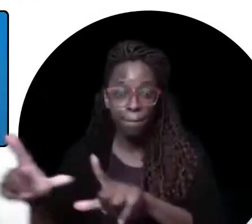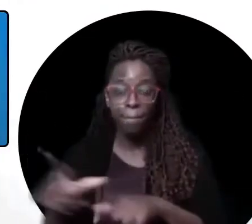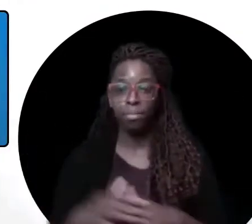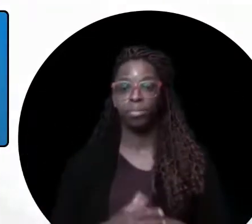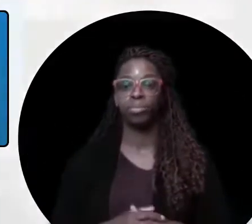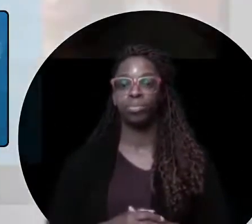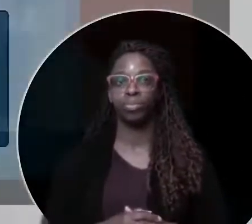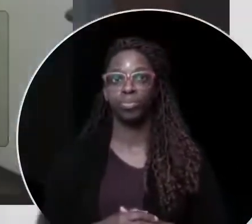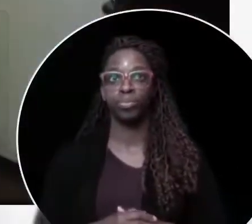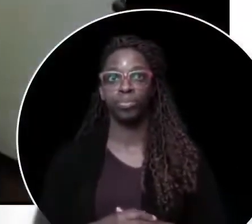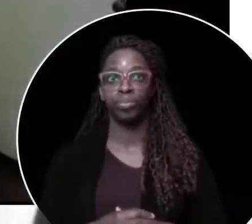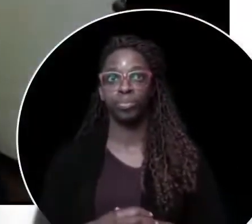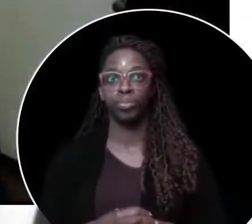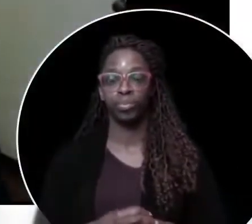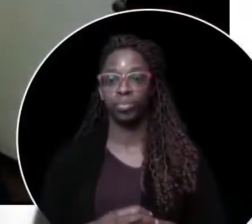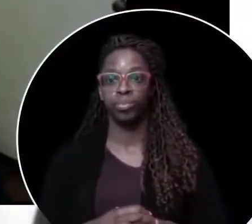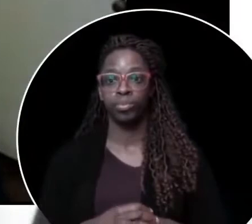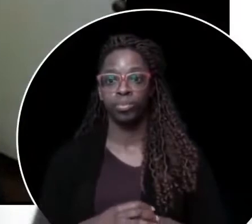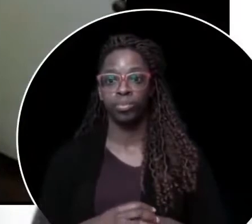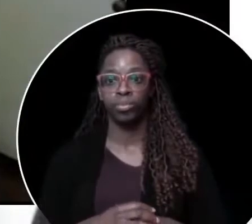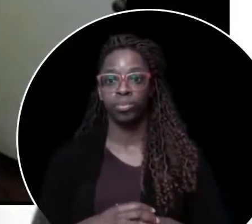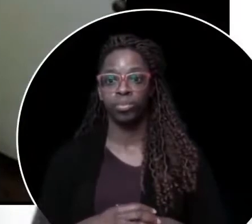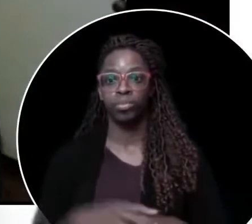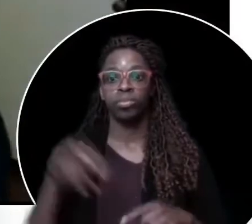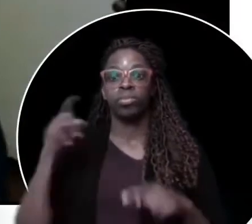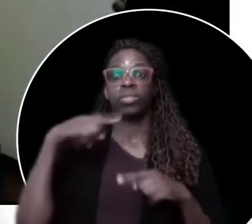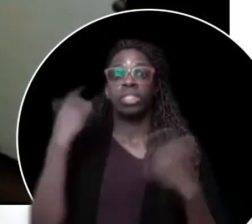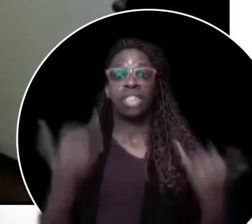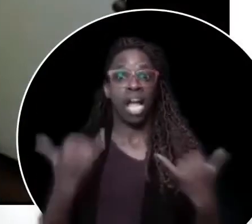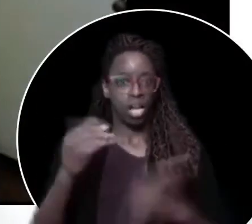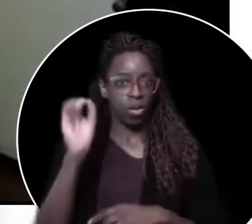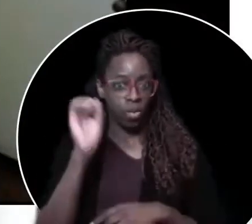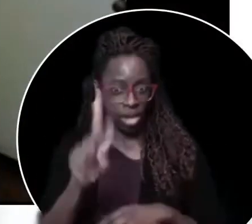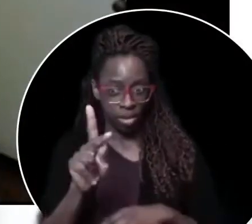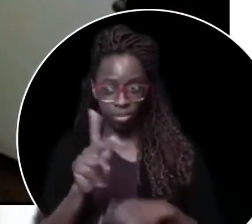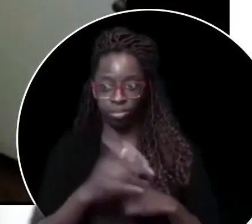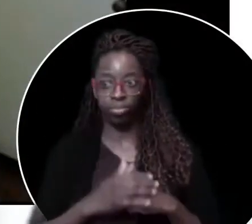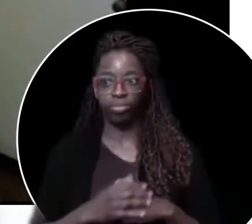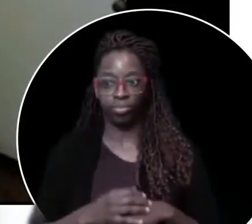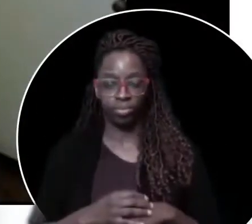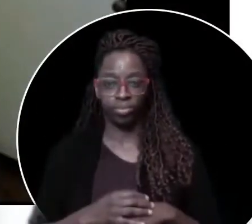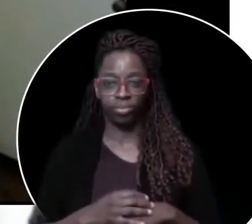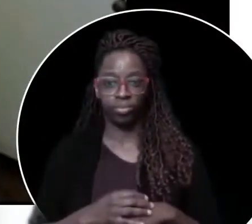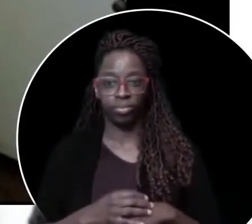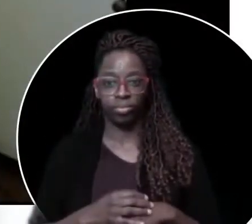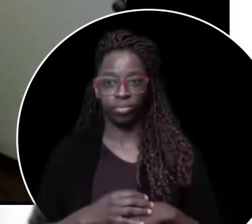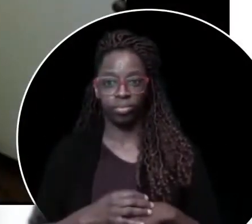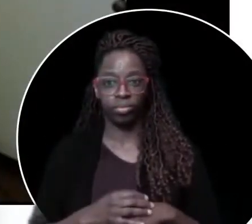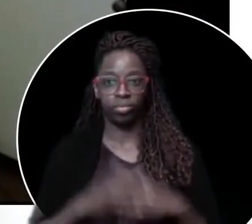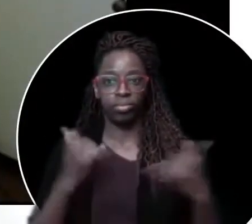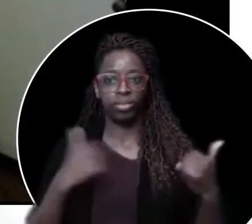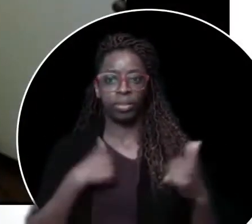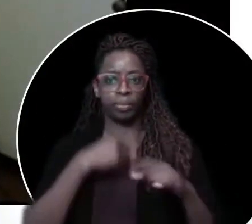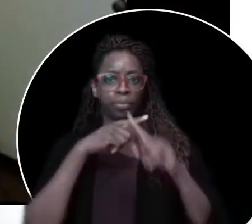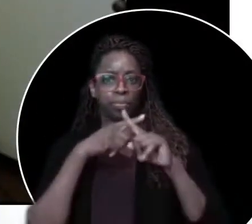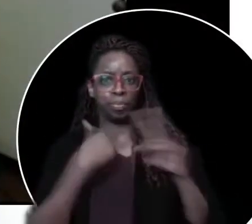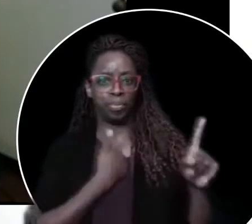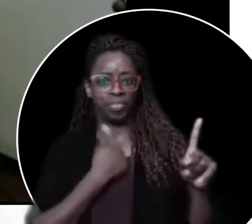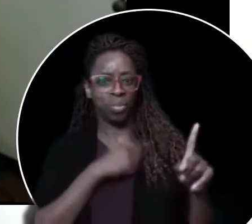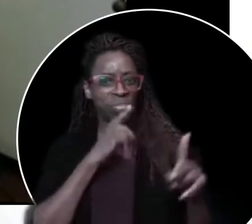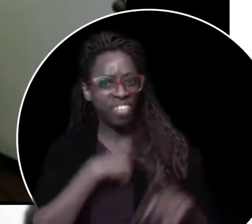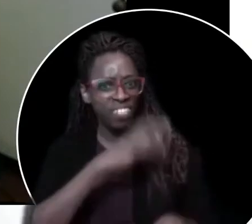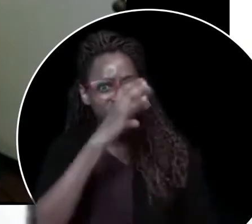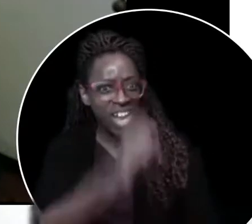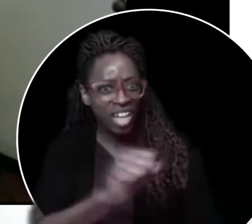Okay, unmuting myself. That's such a fascinating question. how to think about law in